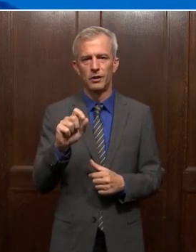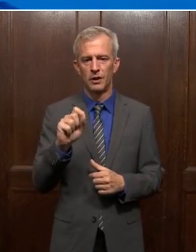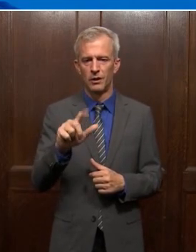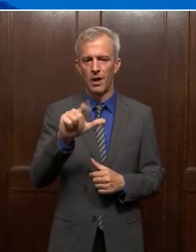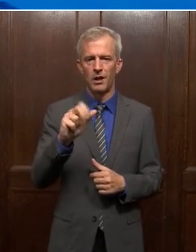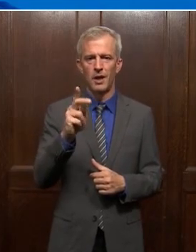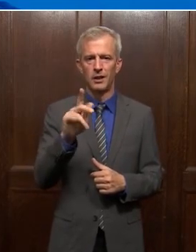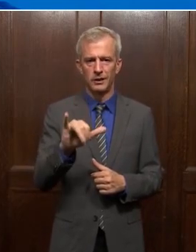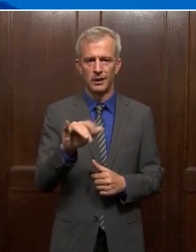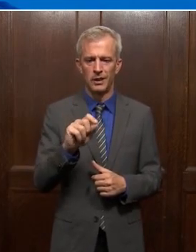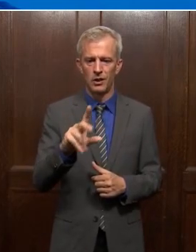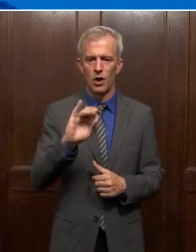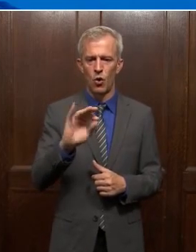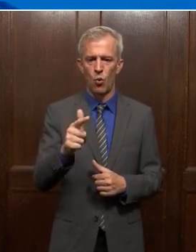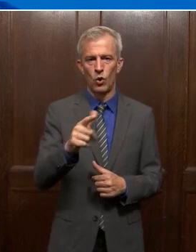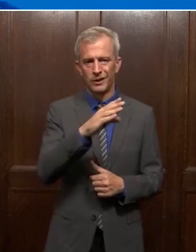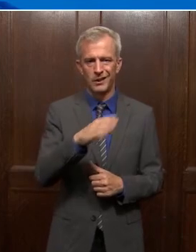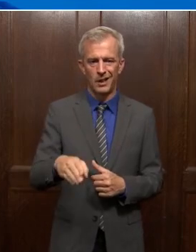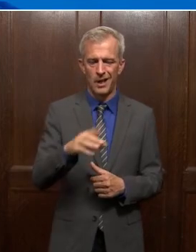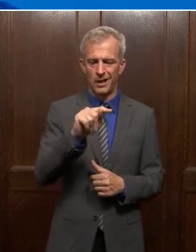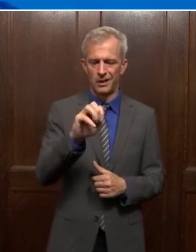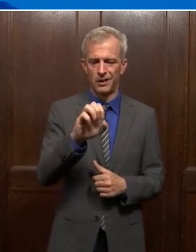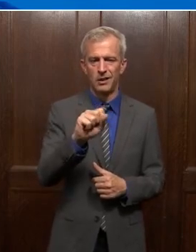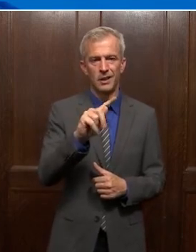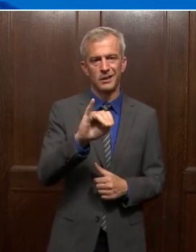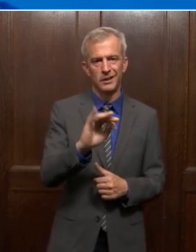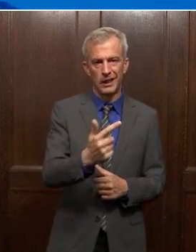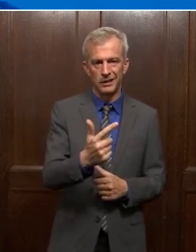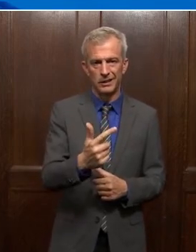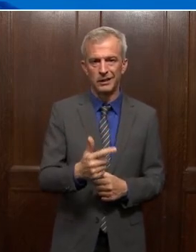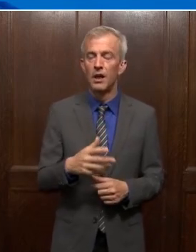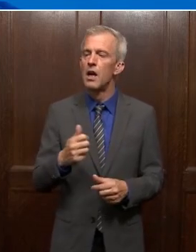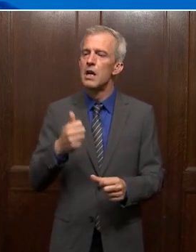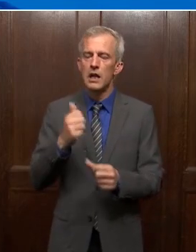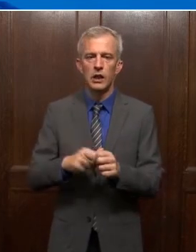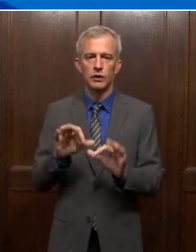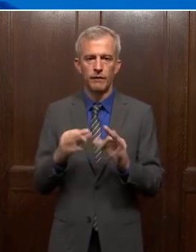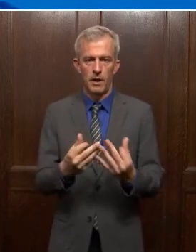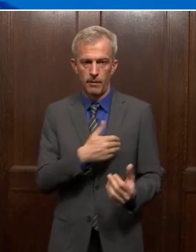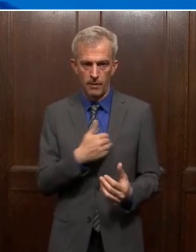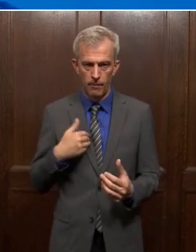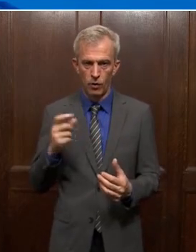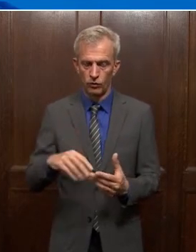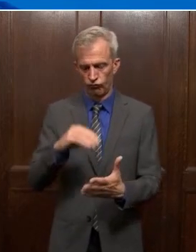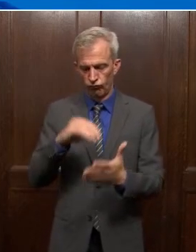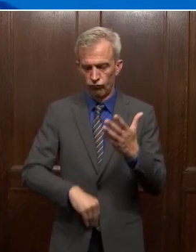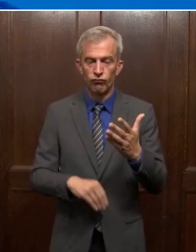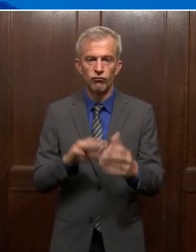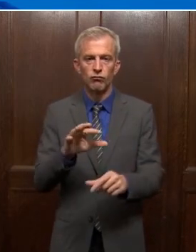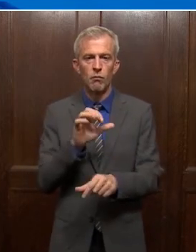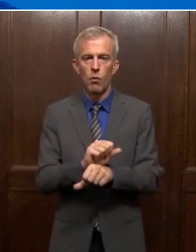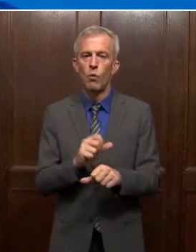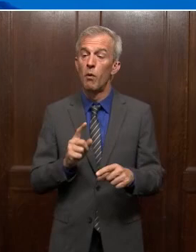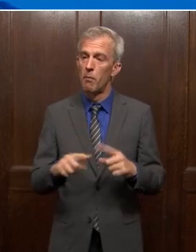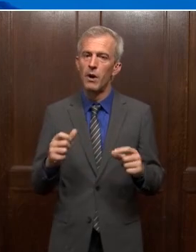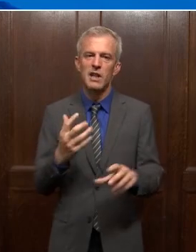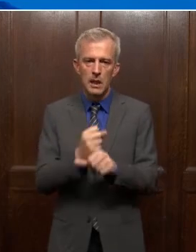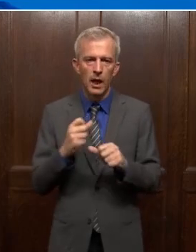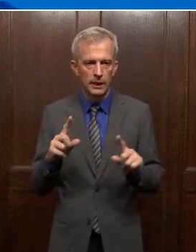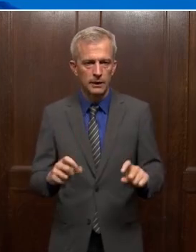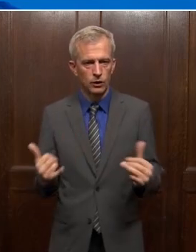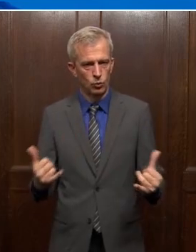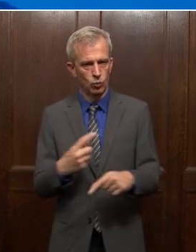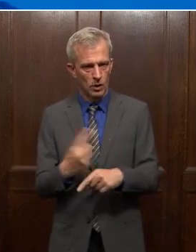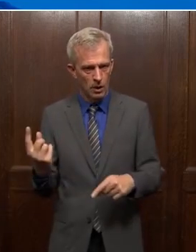coronavirus.lacity.org/testing. For families, remember, each family member, if you have symptoms, should fill out your own appointment, but get a test today and help